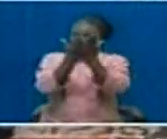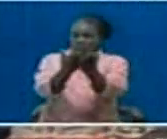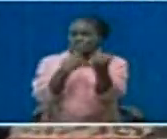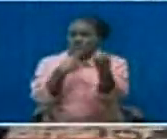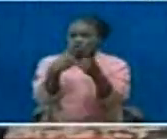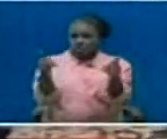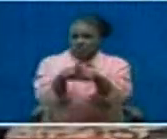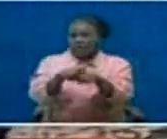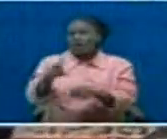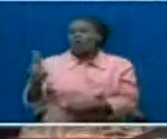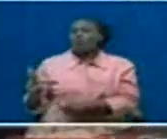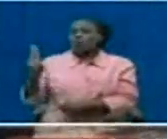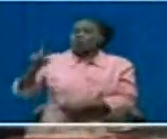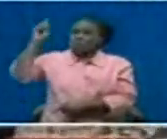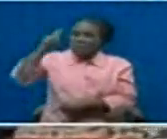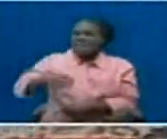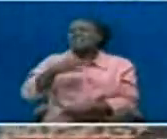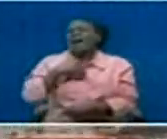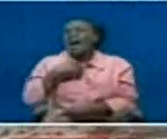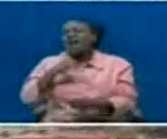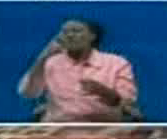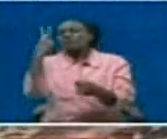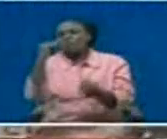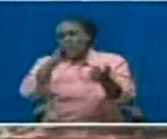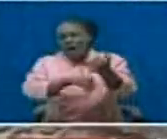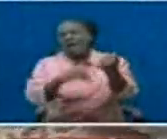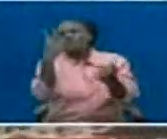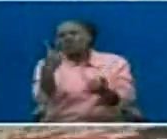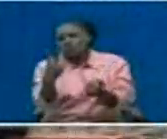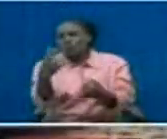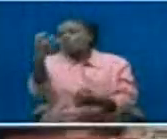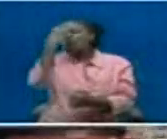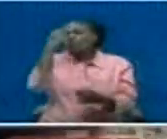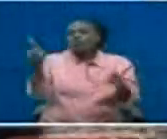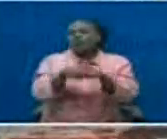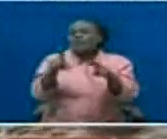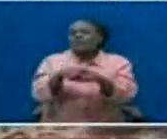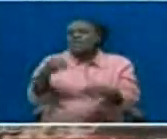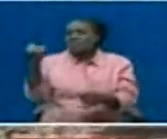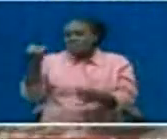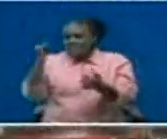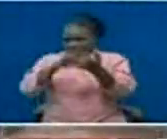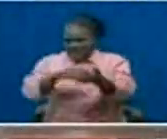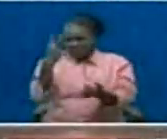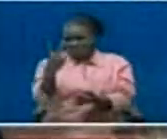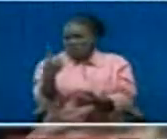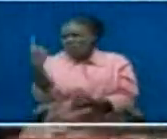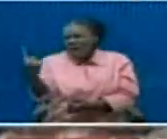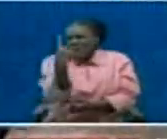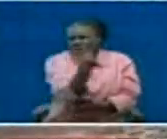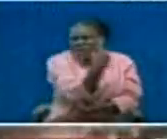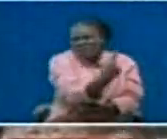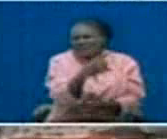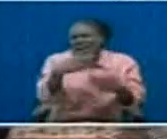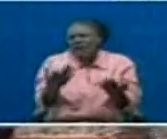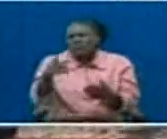it. The president should have 2 wives, the deputy, like that, everybody. This will bring the country forward. But now if you marry one Samburu, then yes.